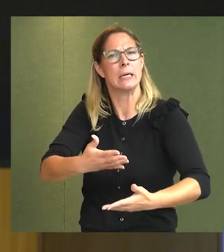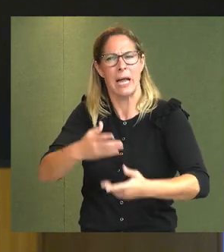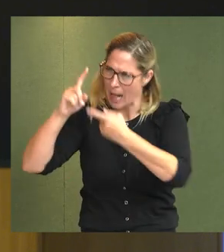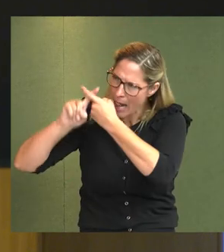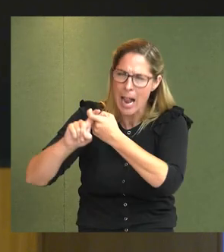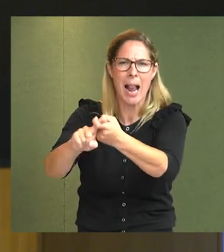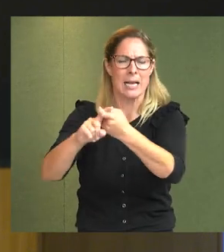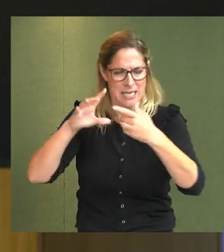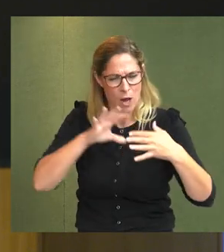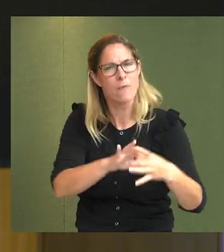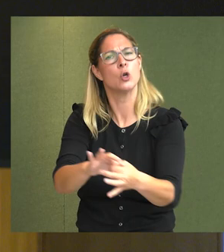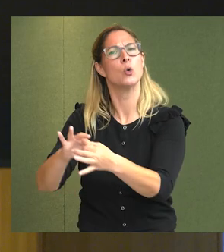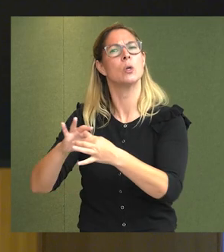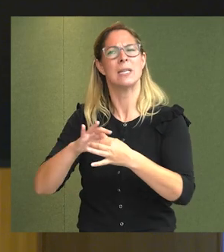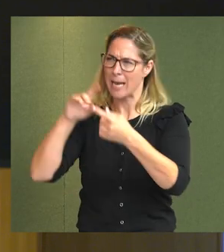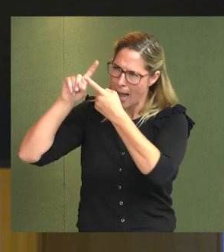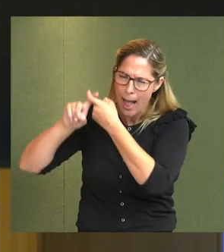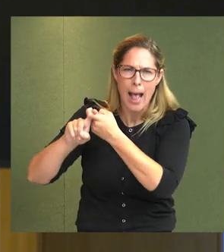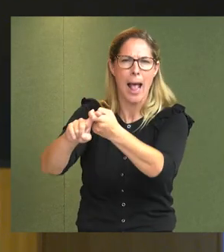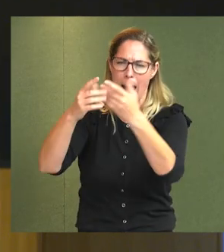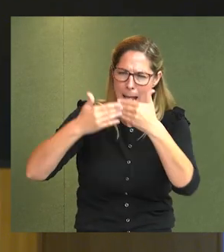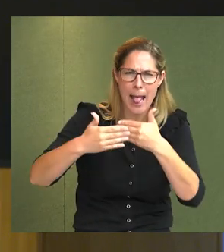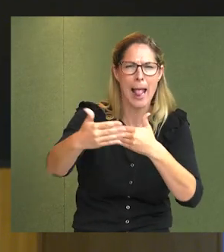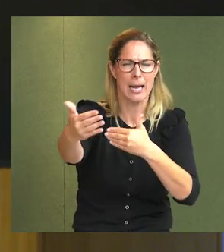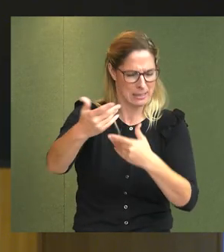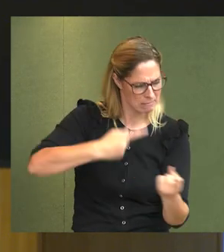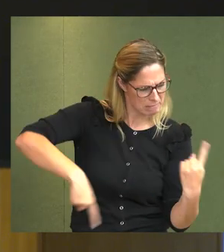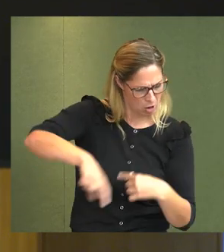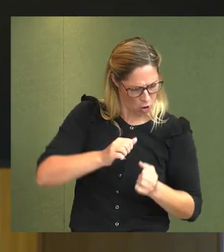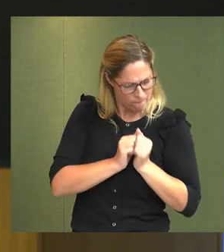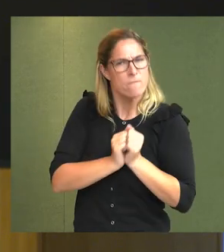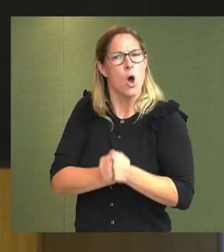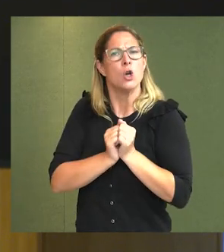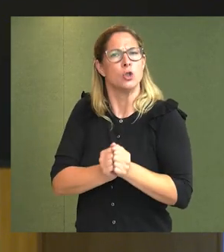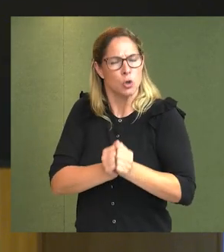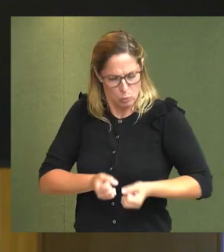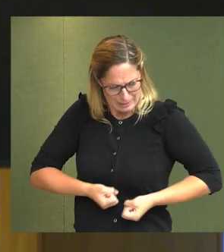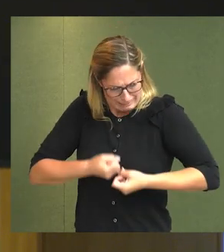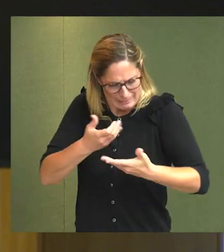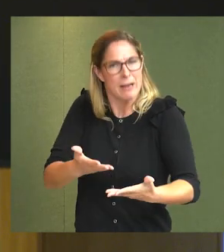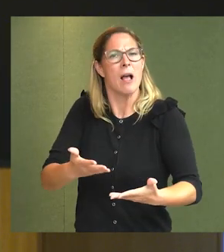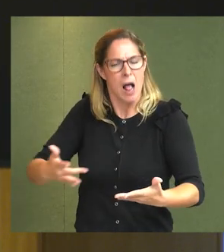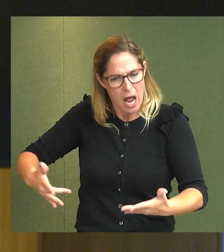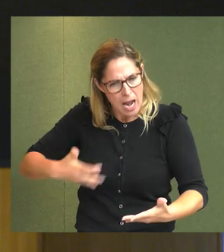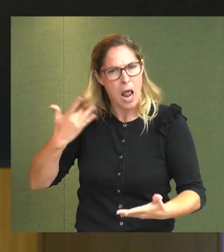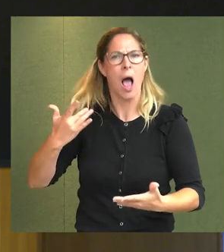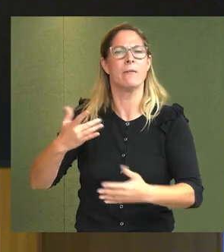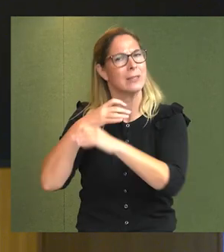and a legacy that crystallizes the virtues of living a life in the service of